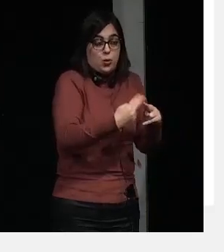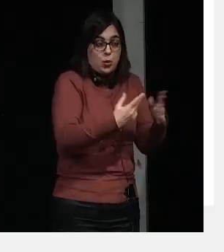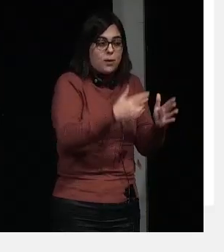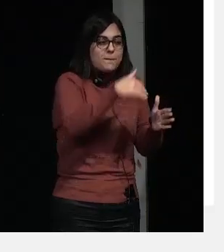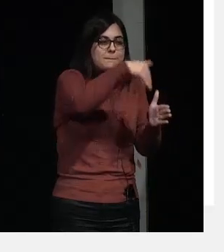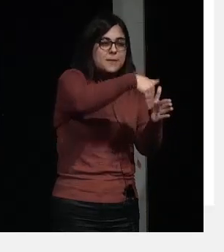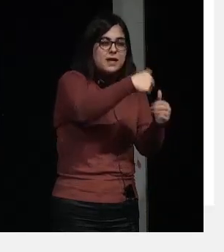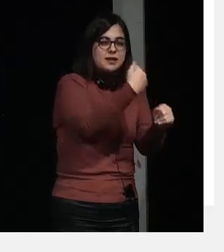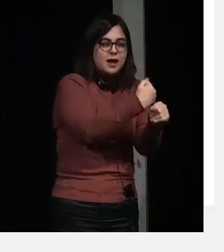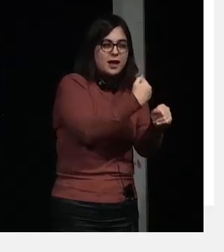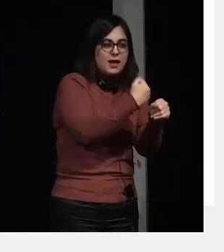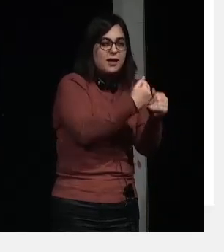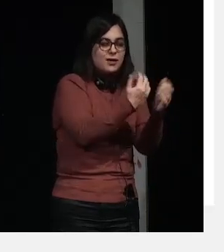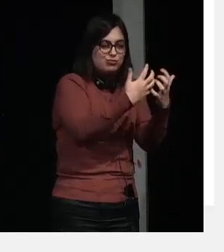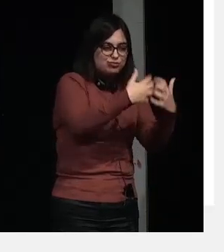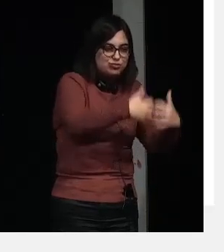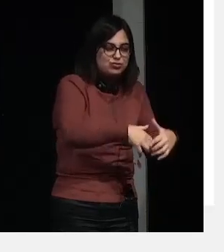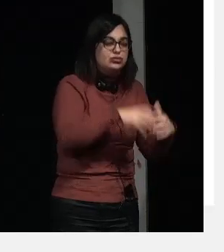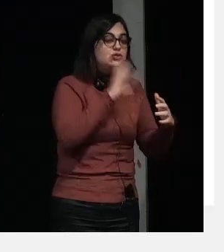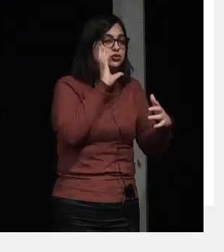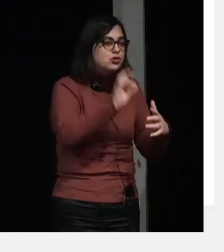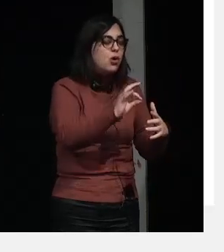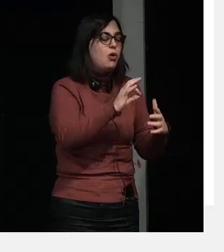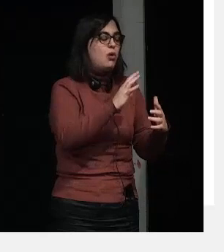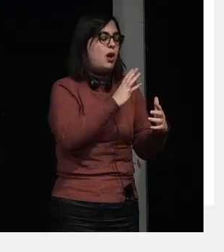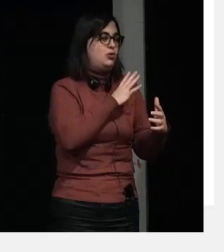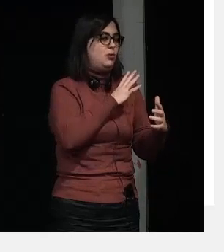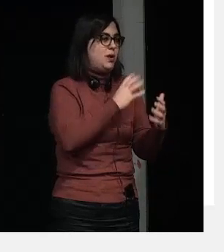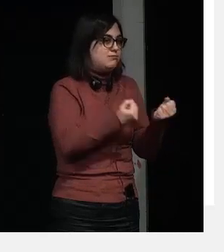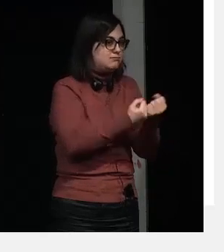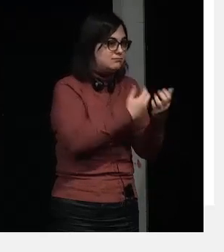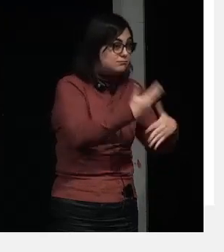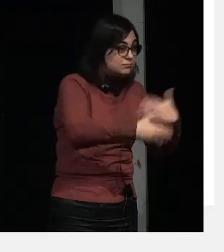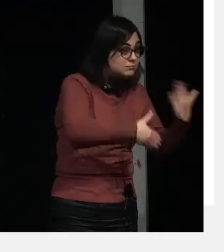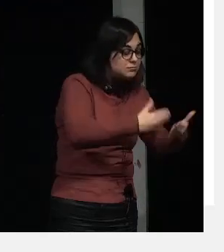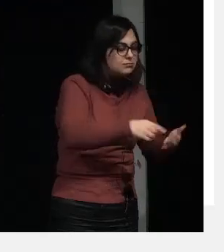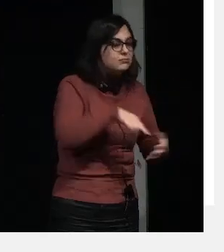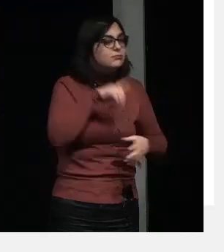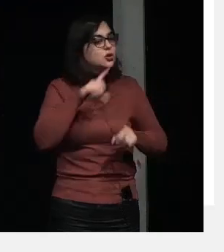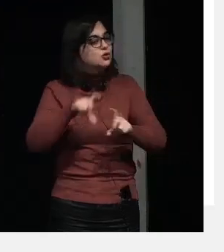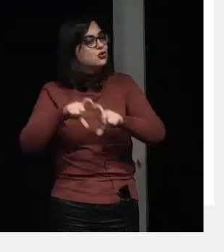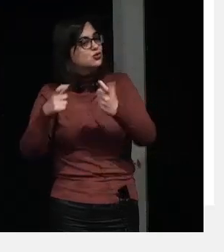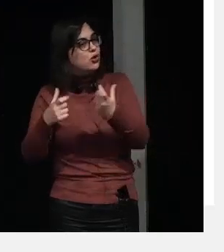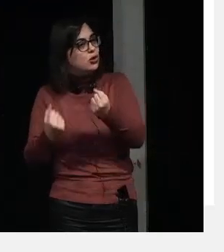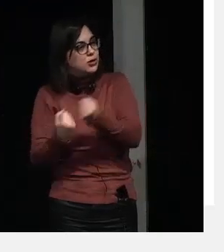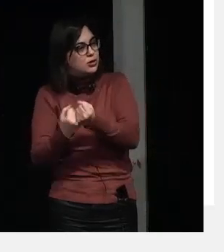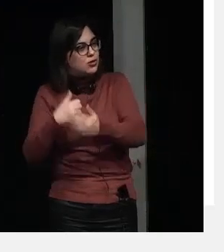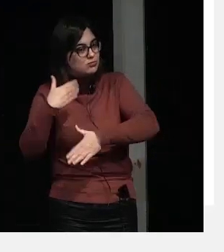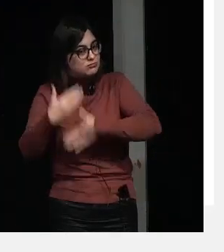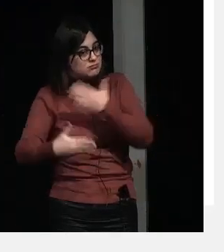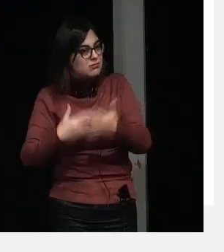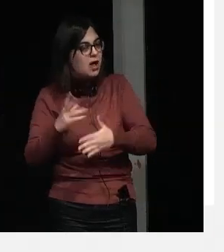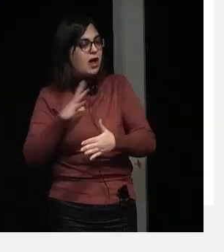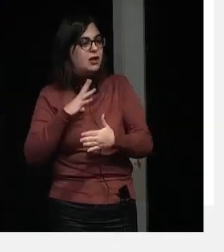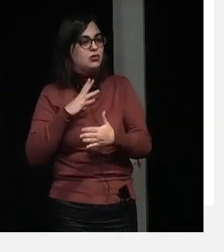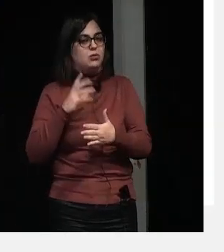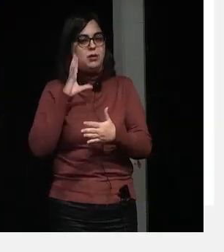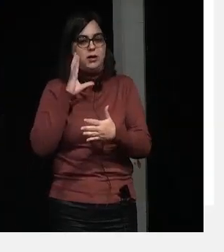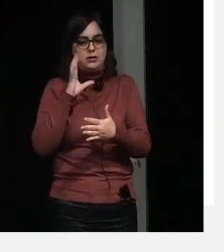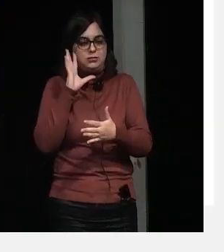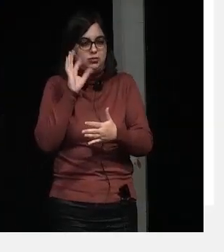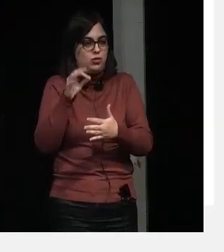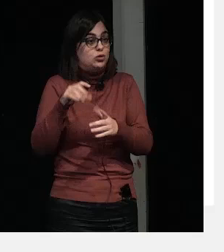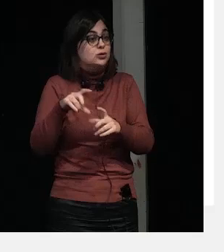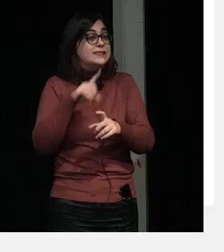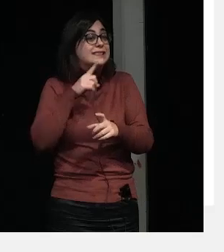in school to support students to be able to, be able to go into the world